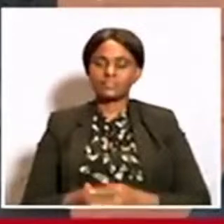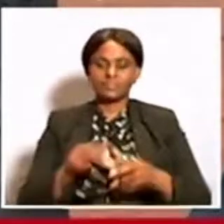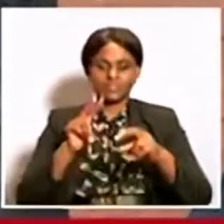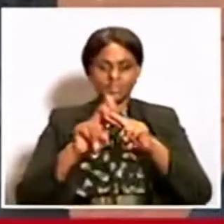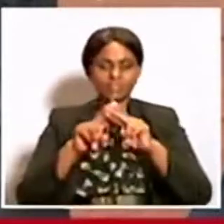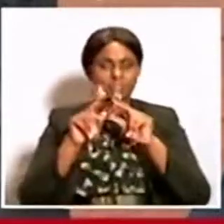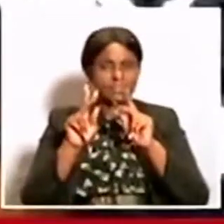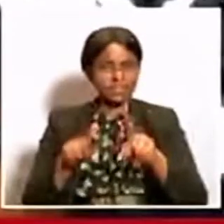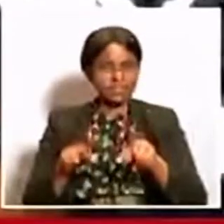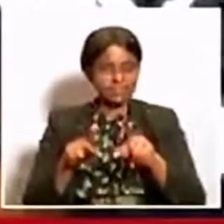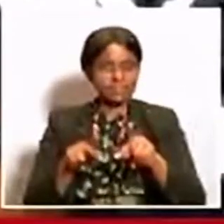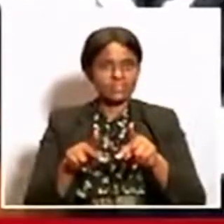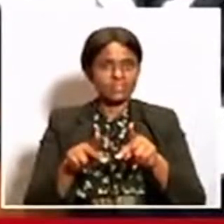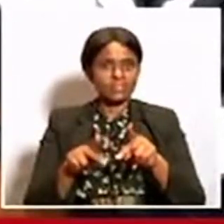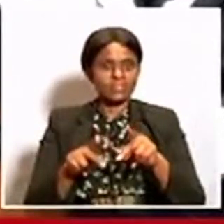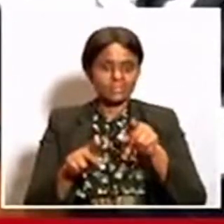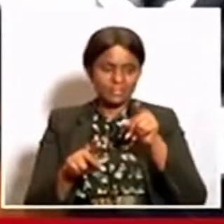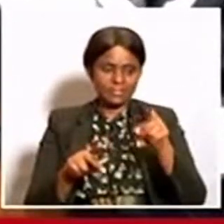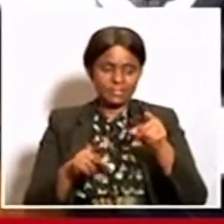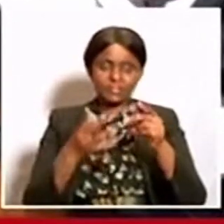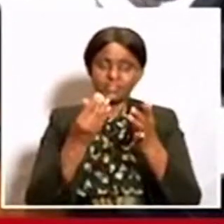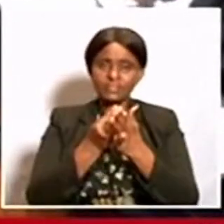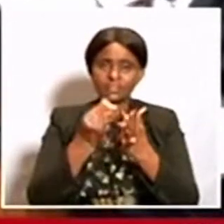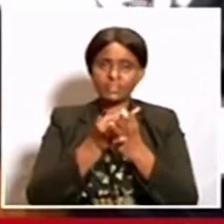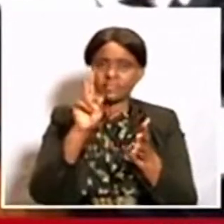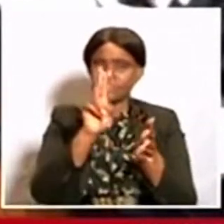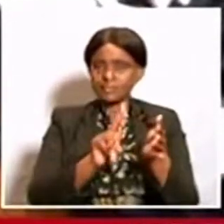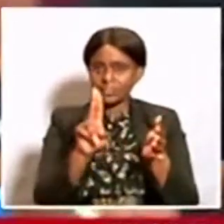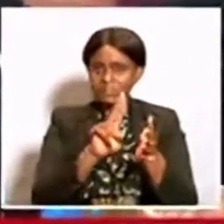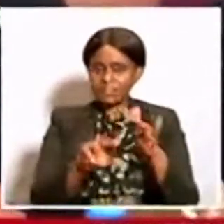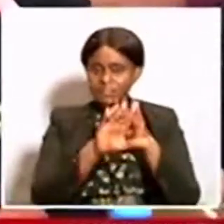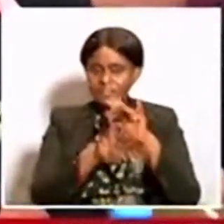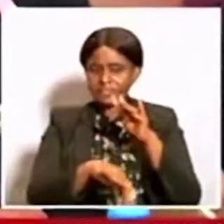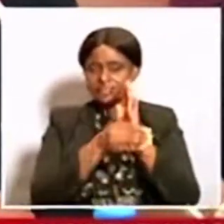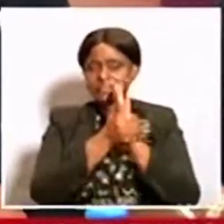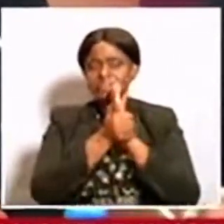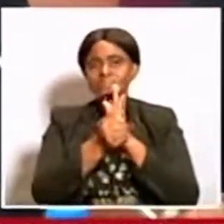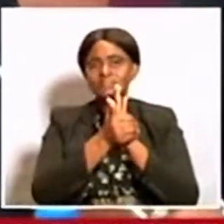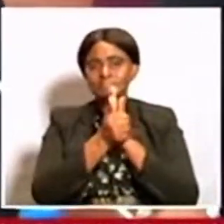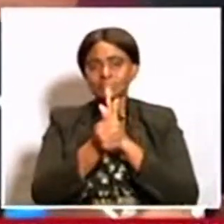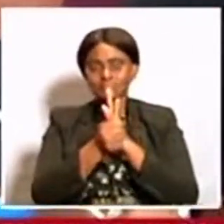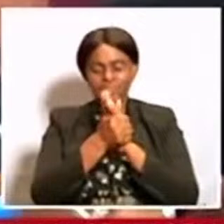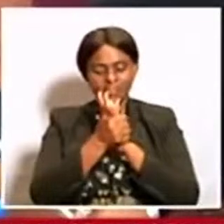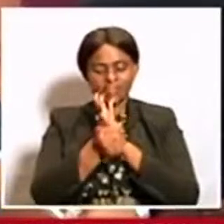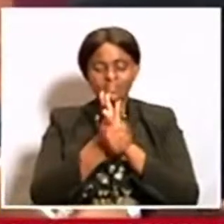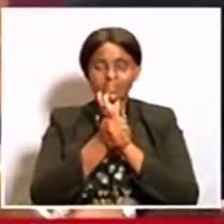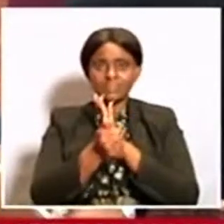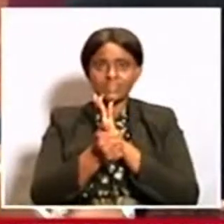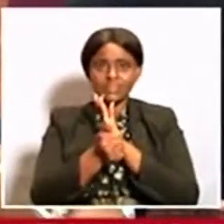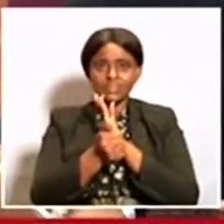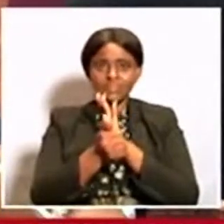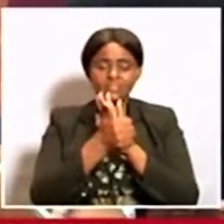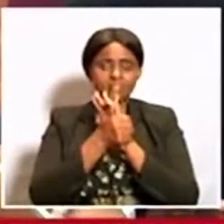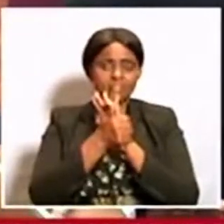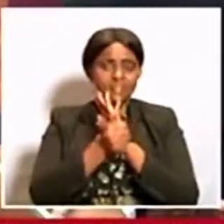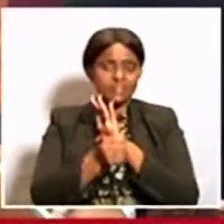Chair, the remainder of the funds was spent under schemes. Skills.